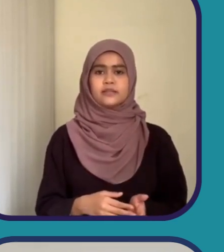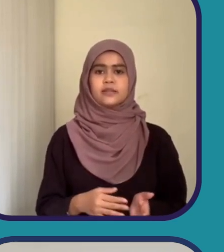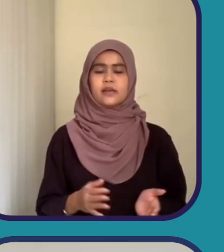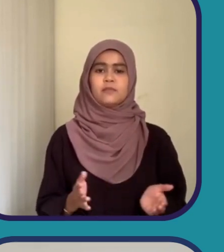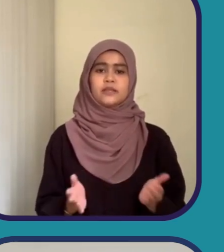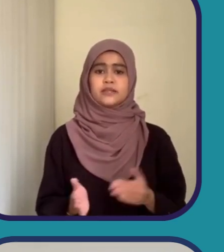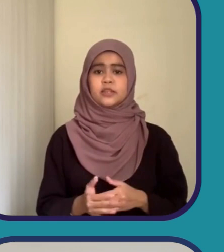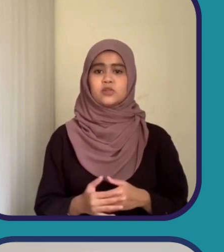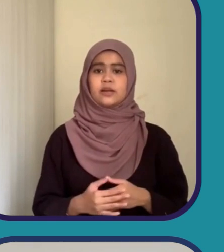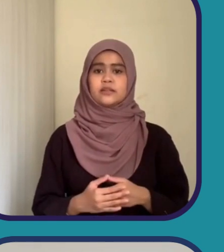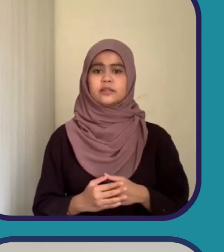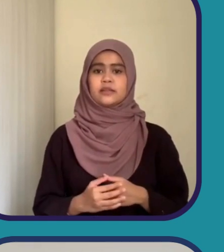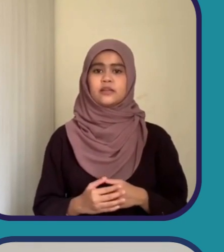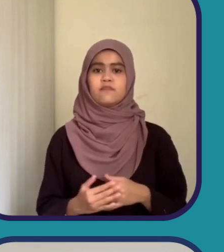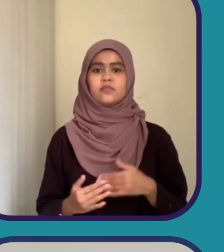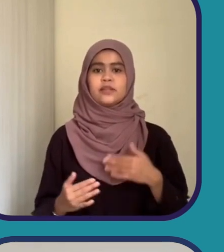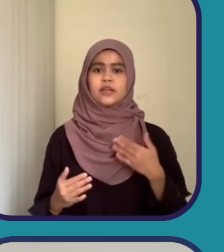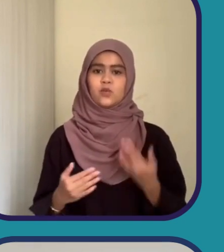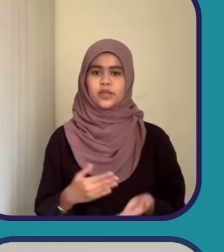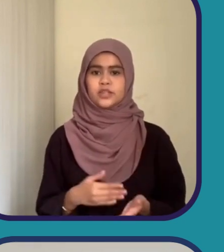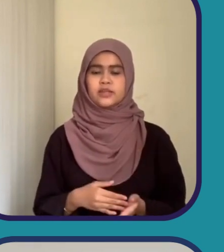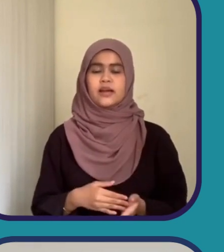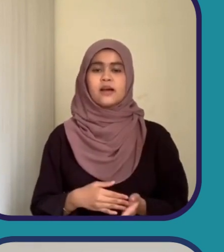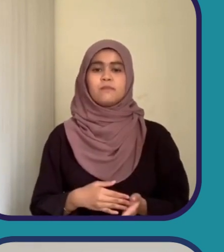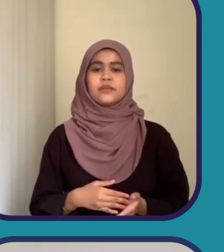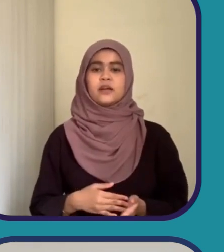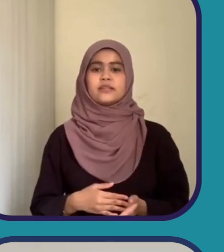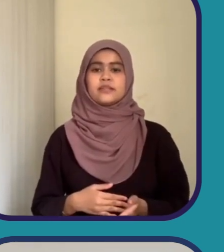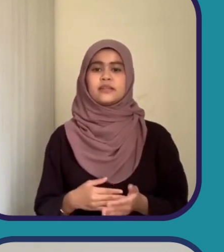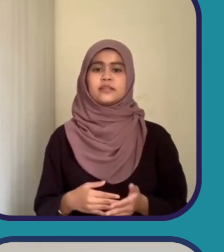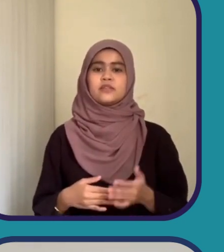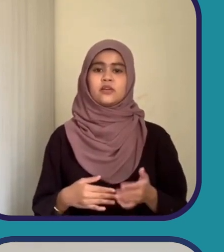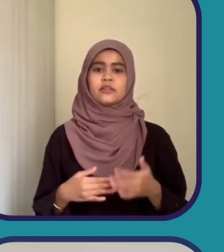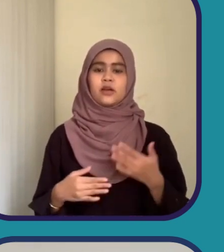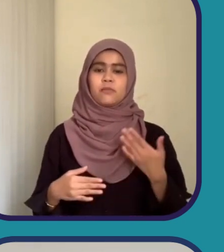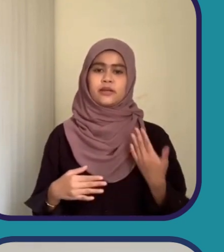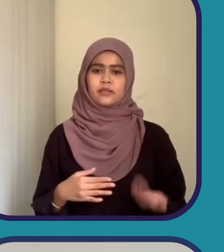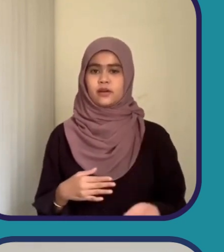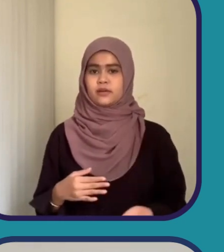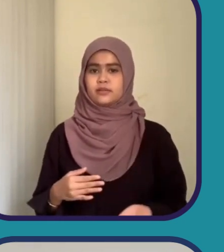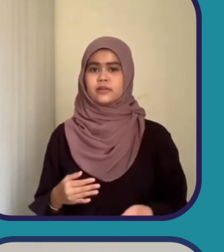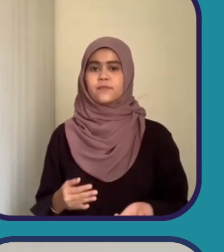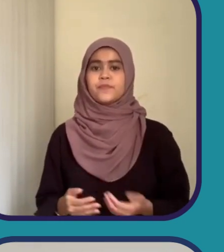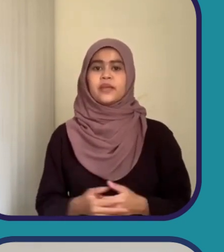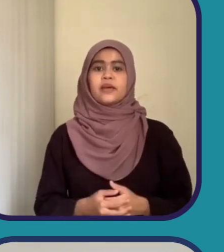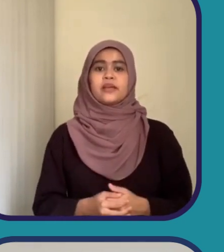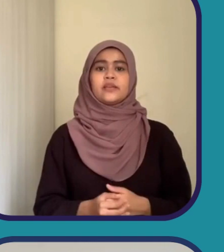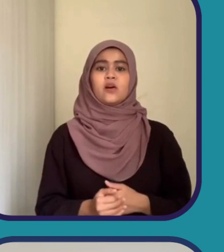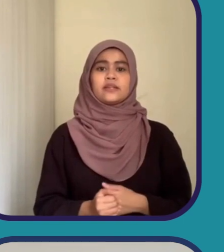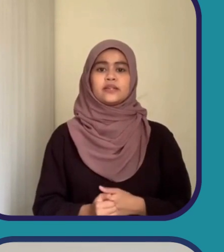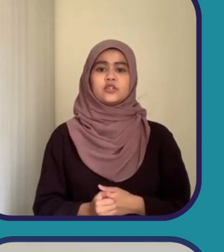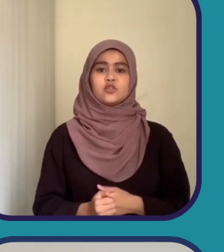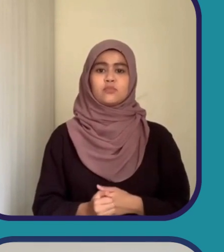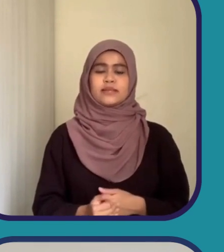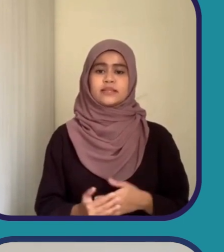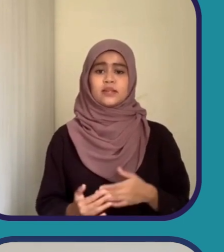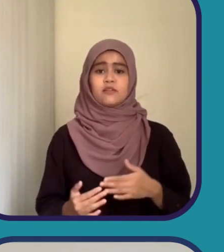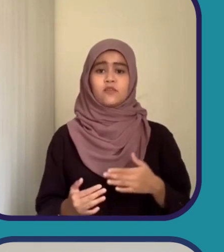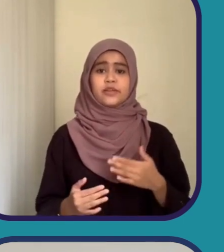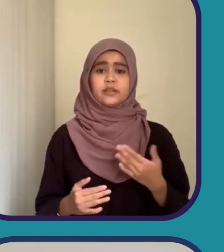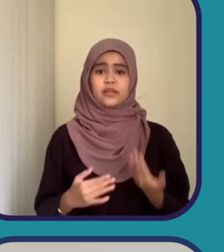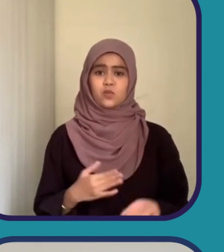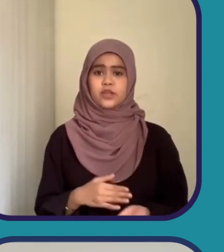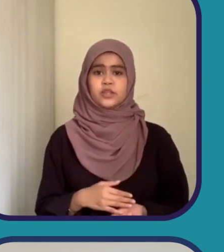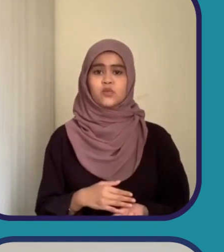enhance the ability to understand a foreign language because it is not their mother tongue. In order to master